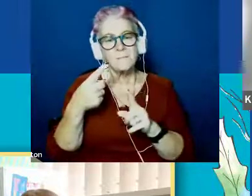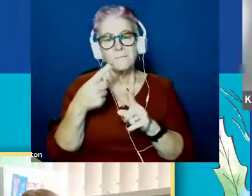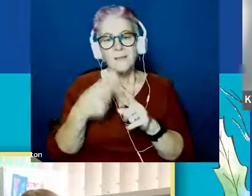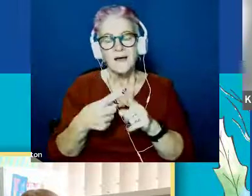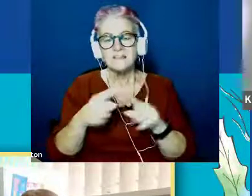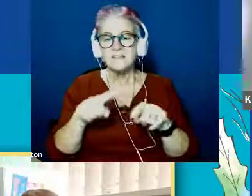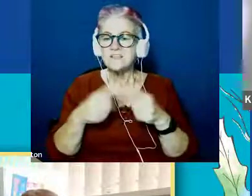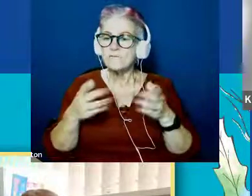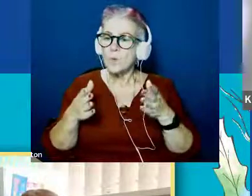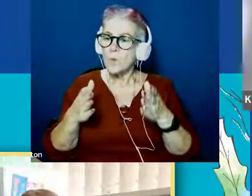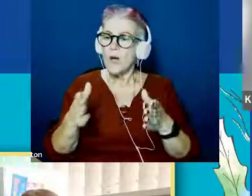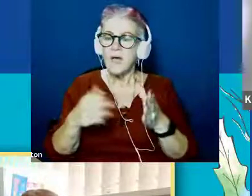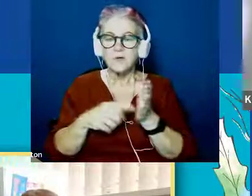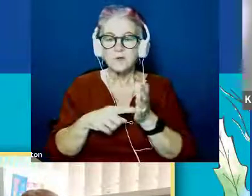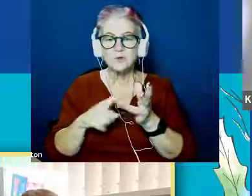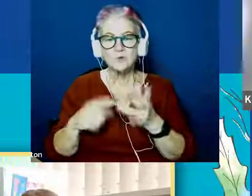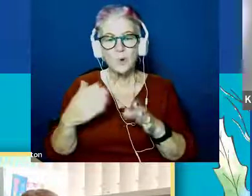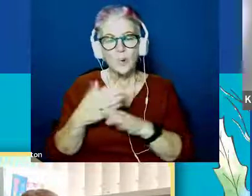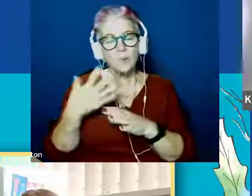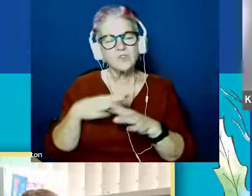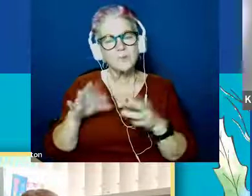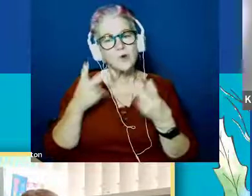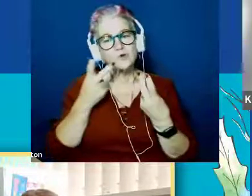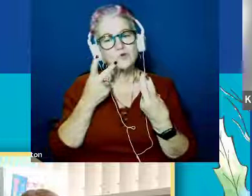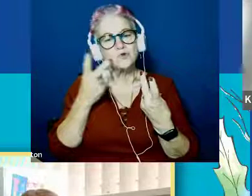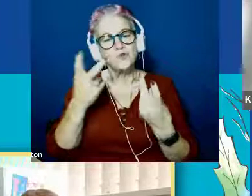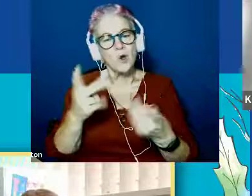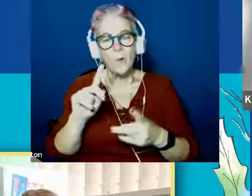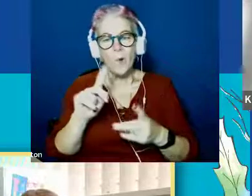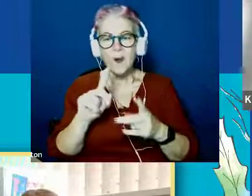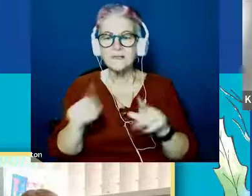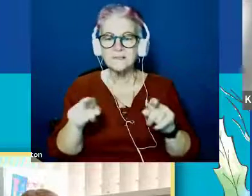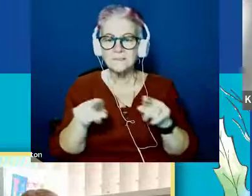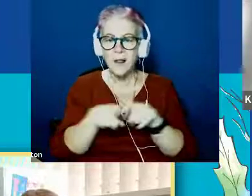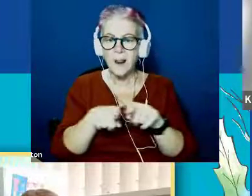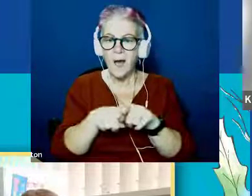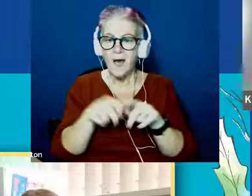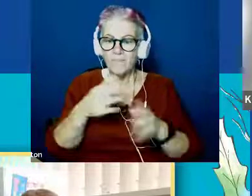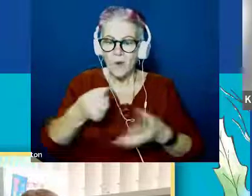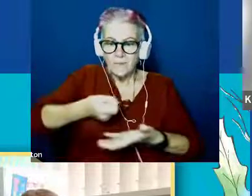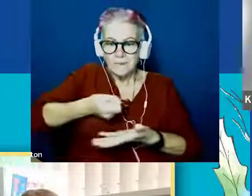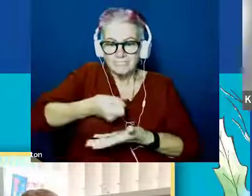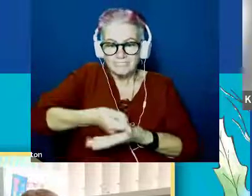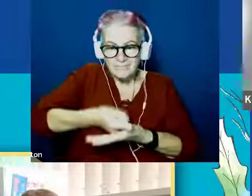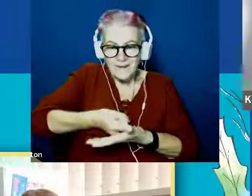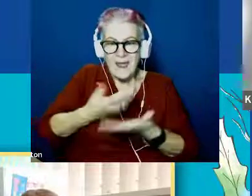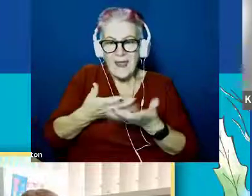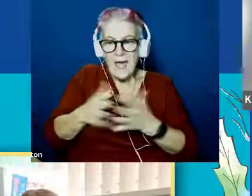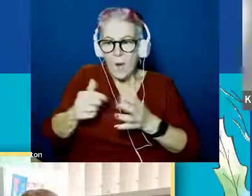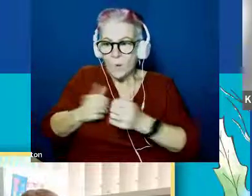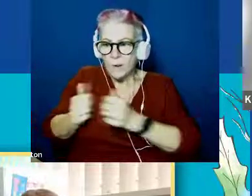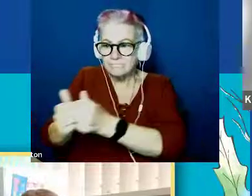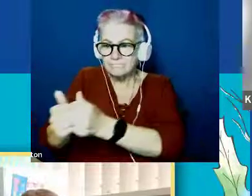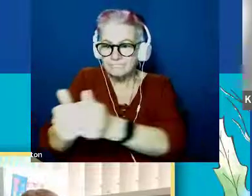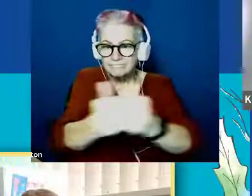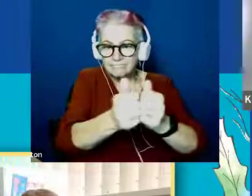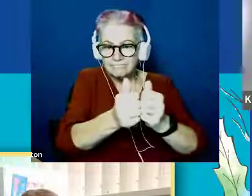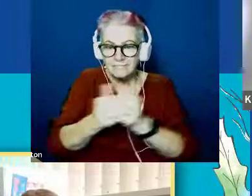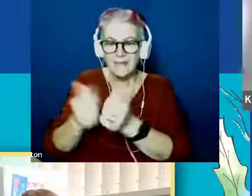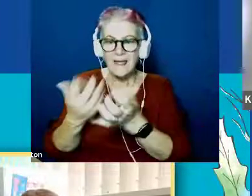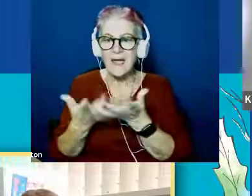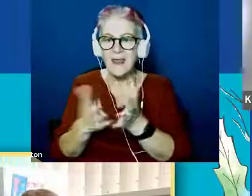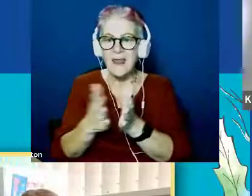way of working. So we just wanted to show what it's like from the foundation and starting the partnership, and also how we actually developed these